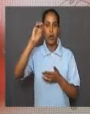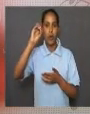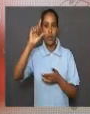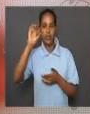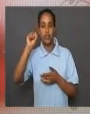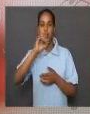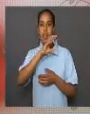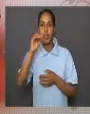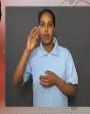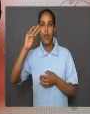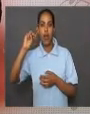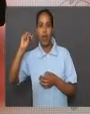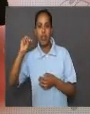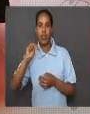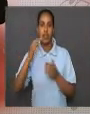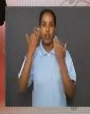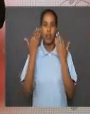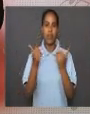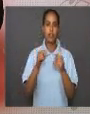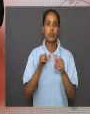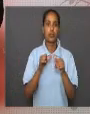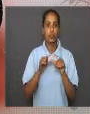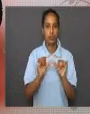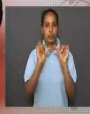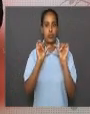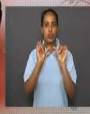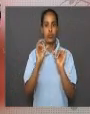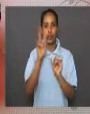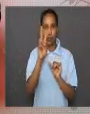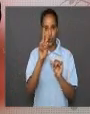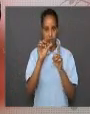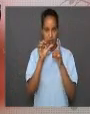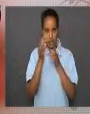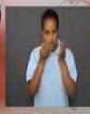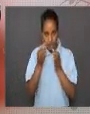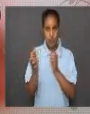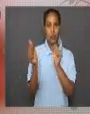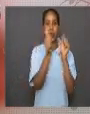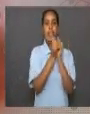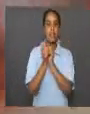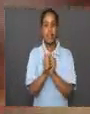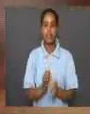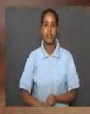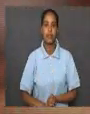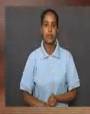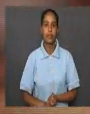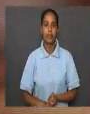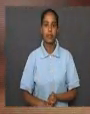molarity? Let us go through the two definitions together.